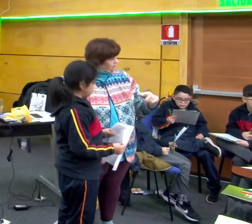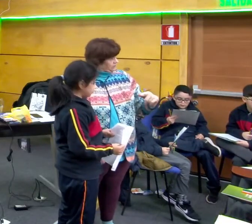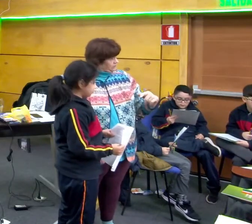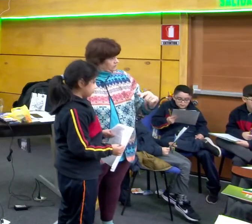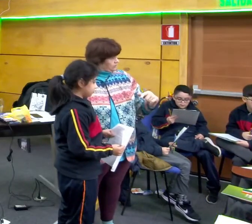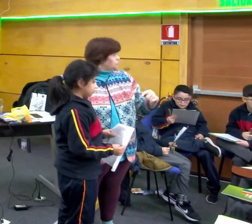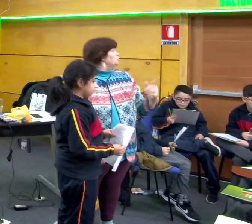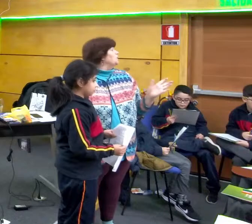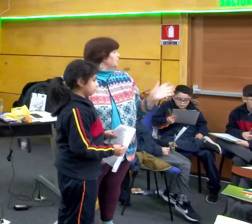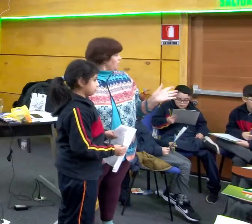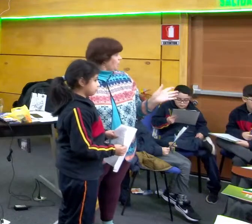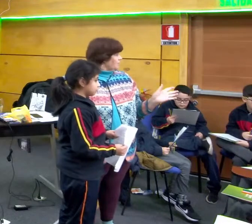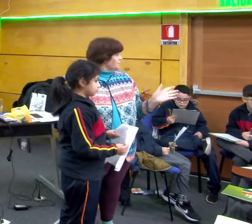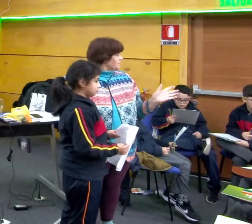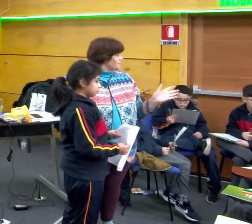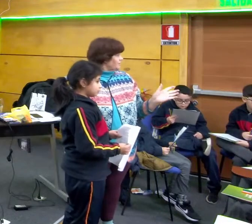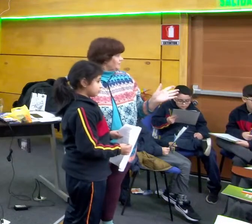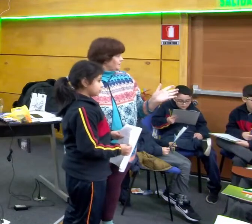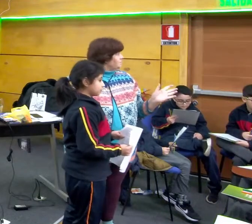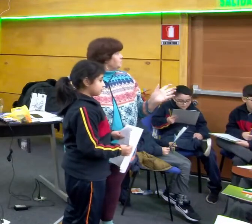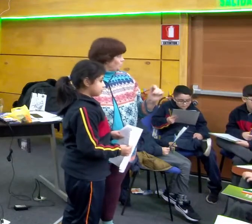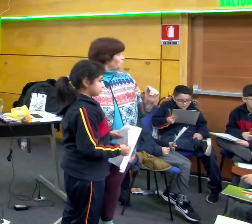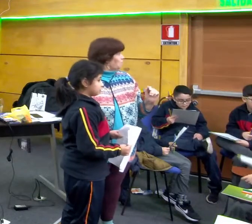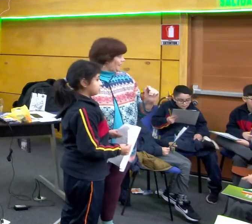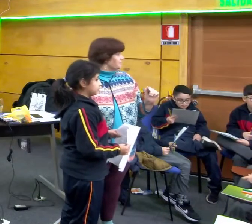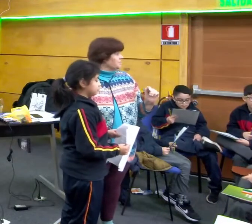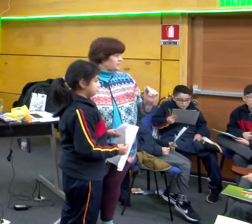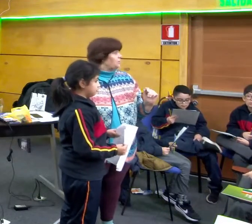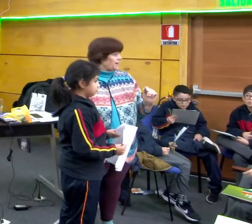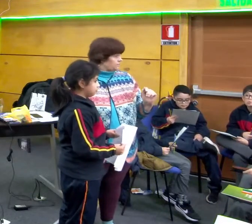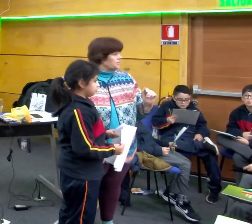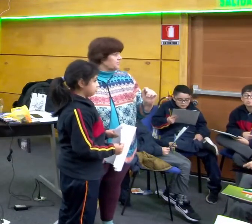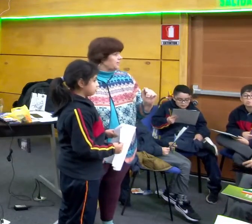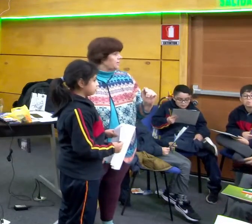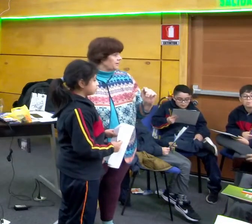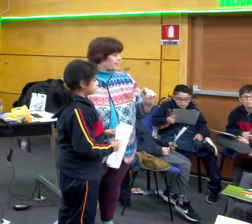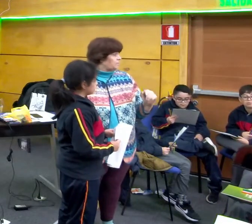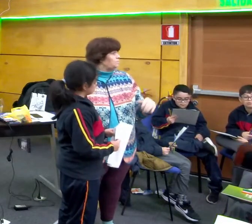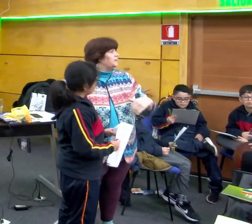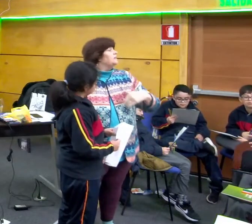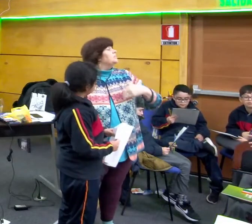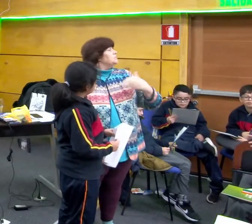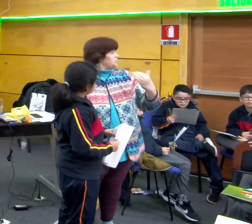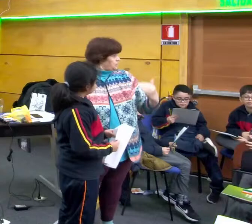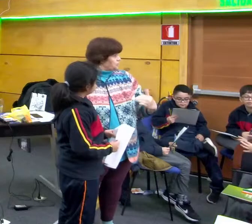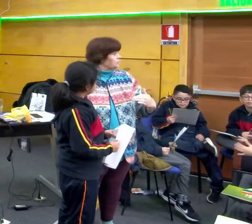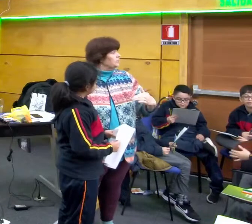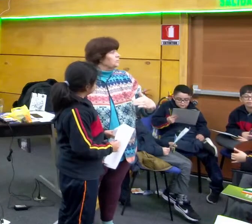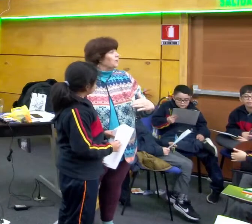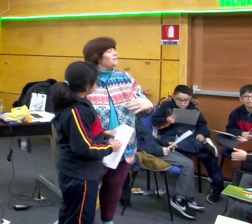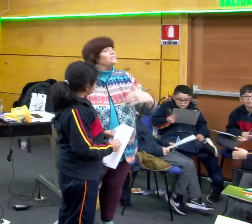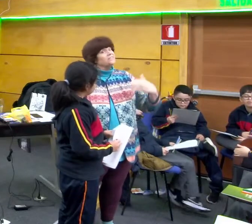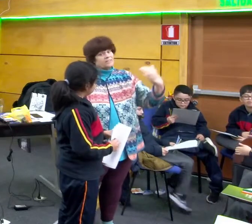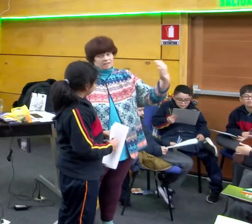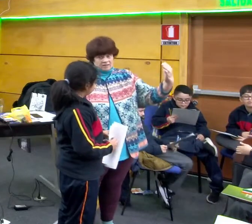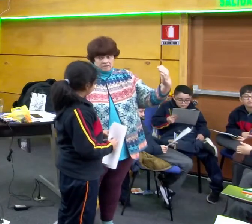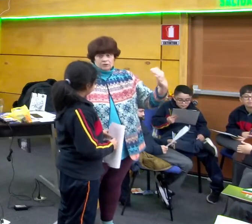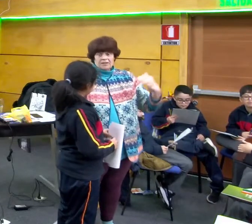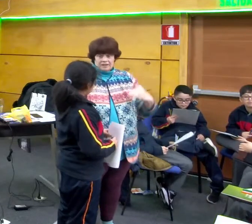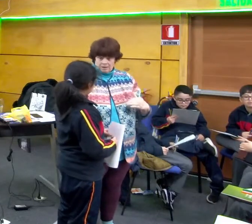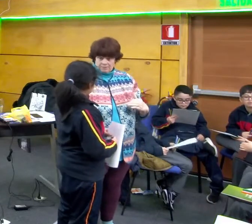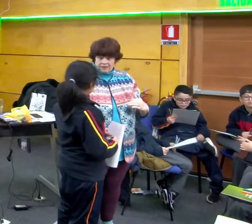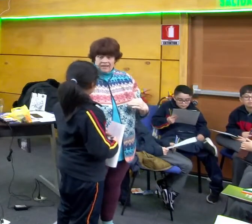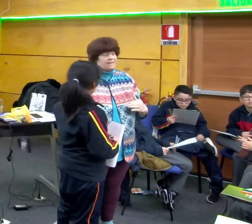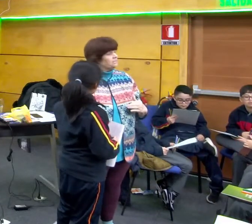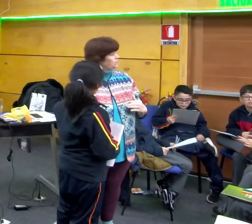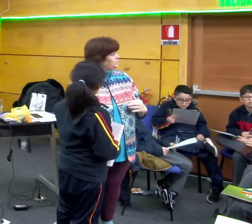time. So she wouldn't get lost. So practicing, you have to start that, but she's certainly ready to start